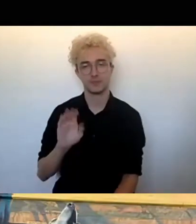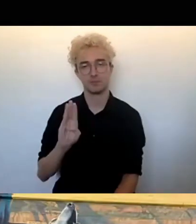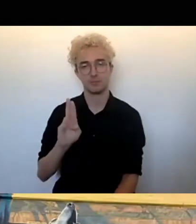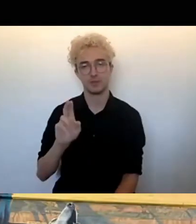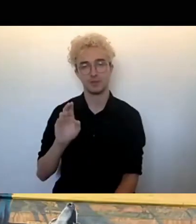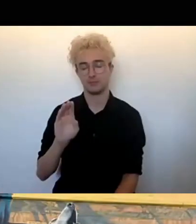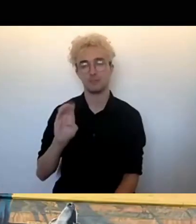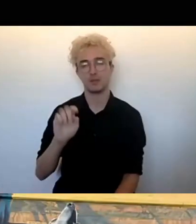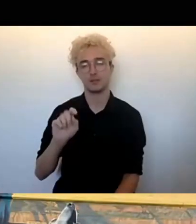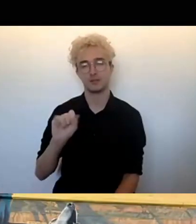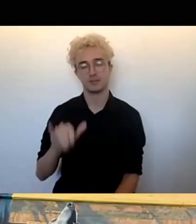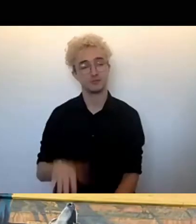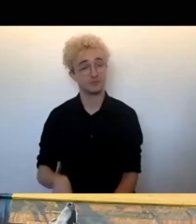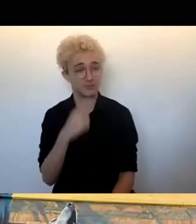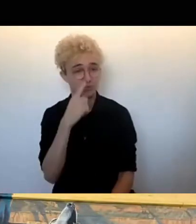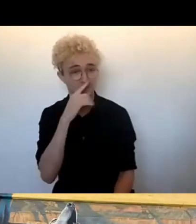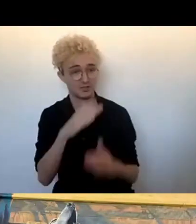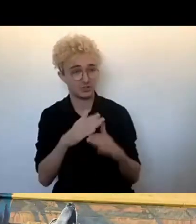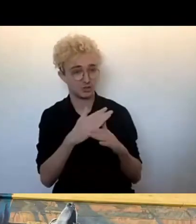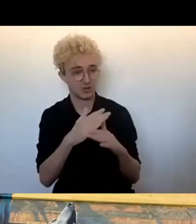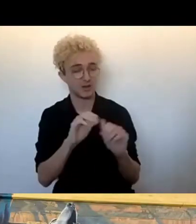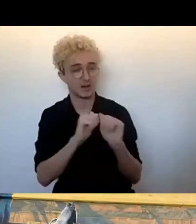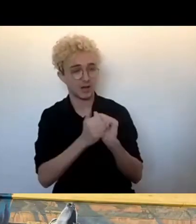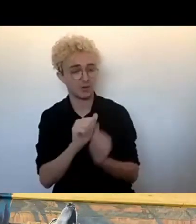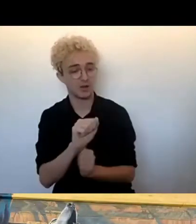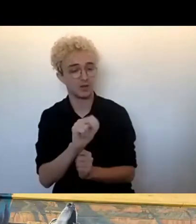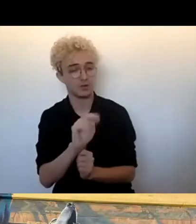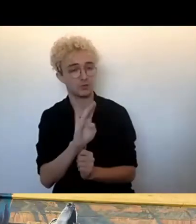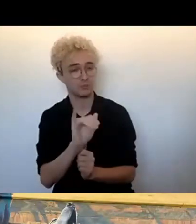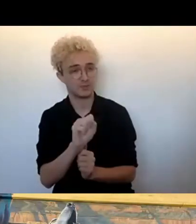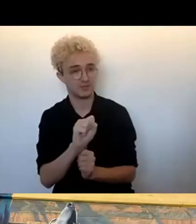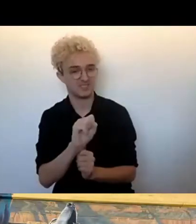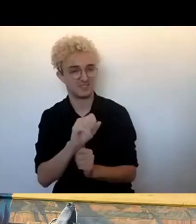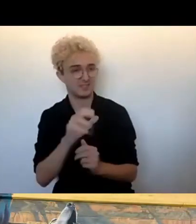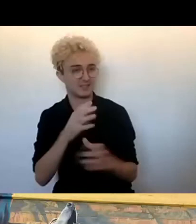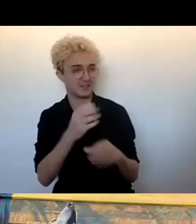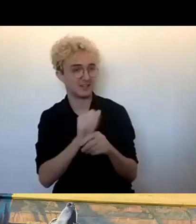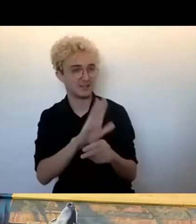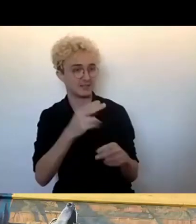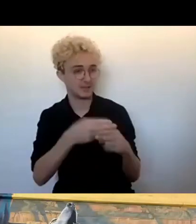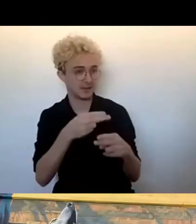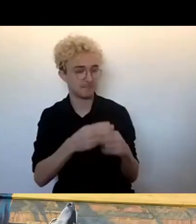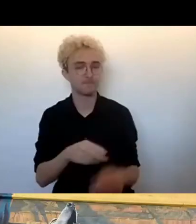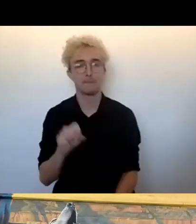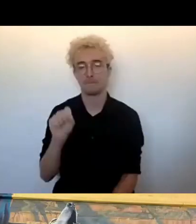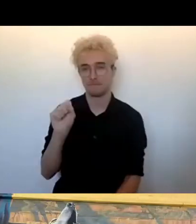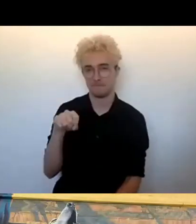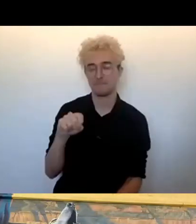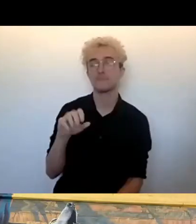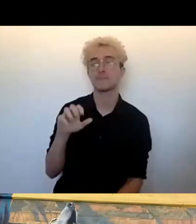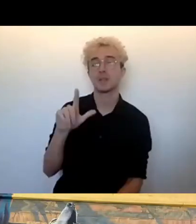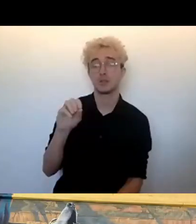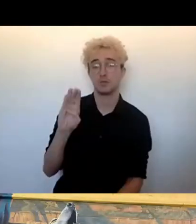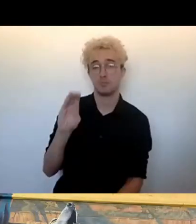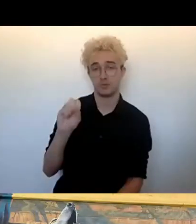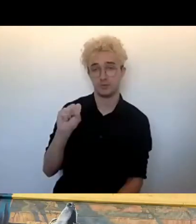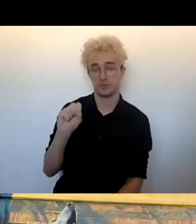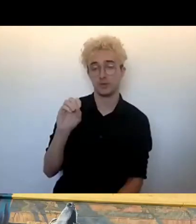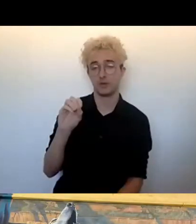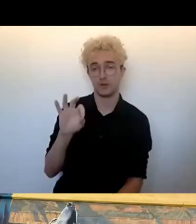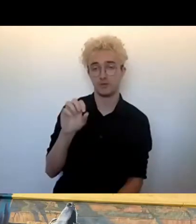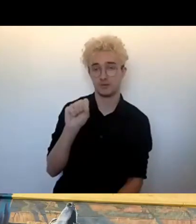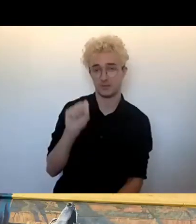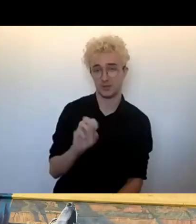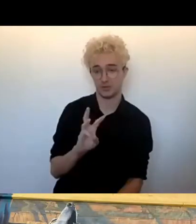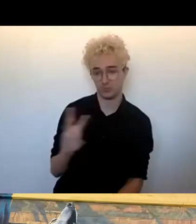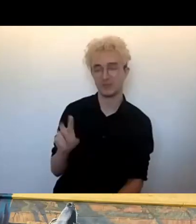named? Yeah, actually, Lobos of the Southwest, a collaborative effort, does a pup naming